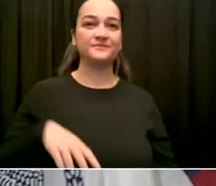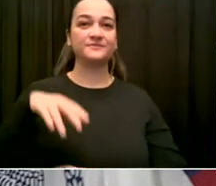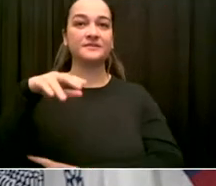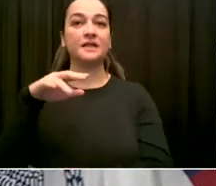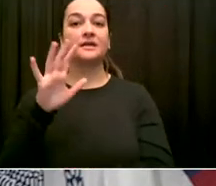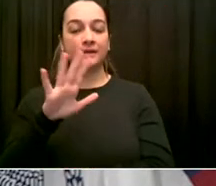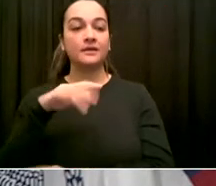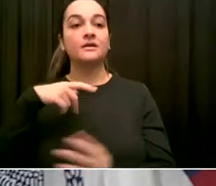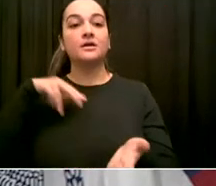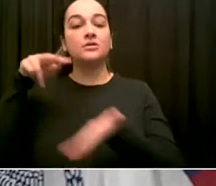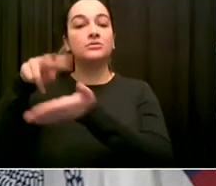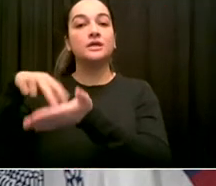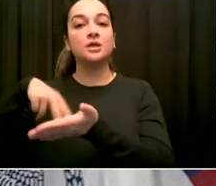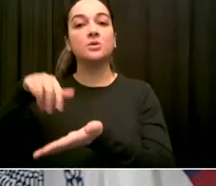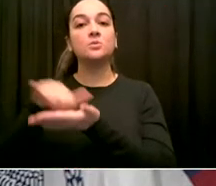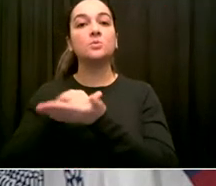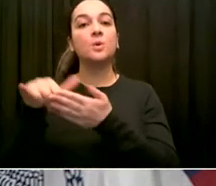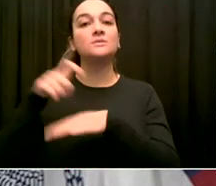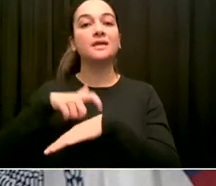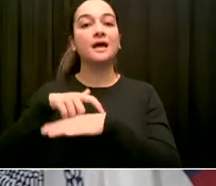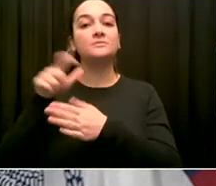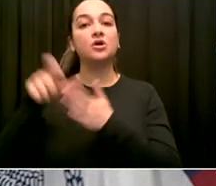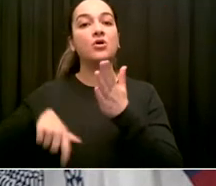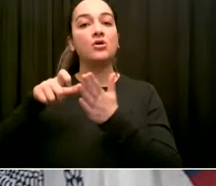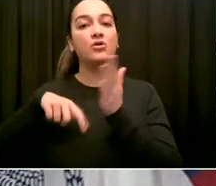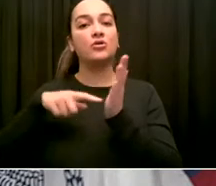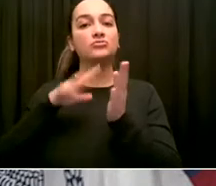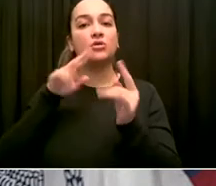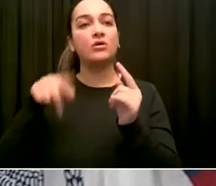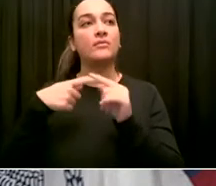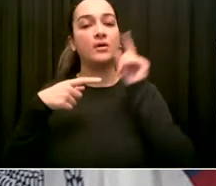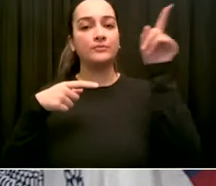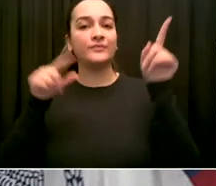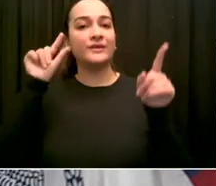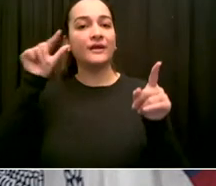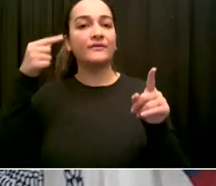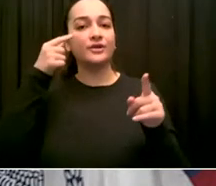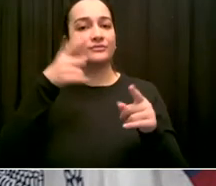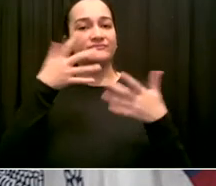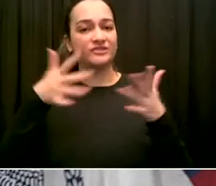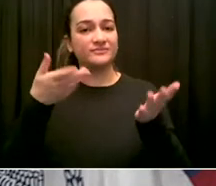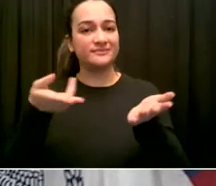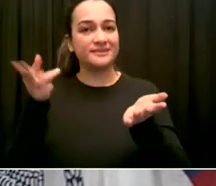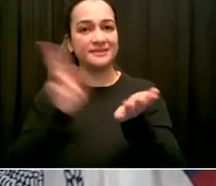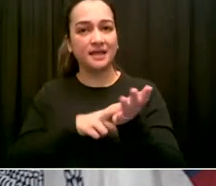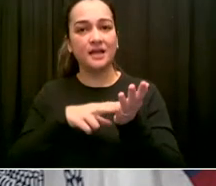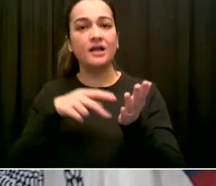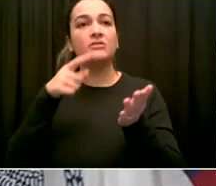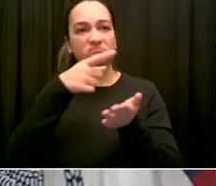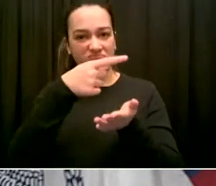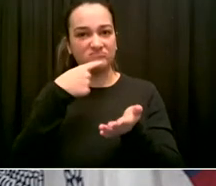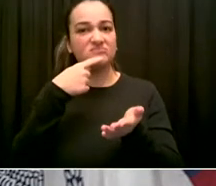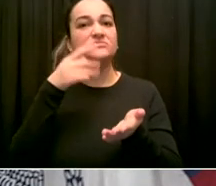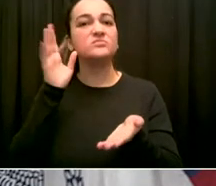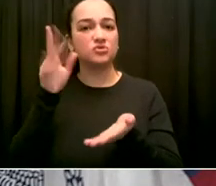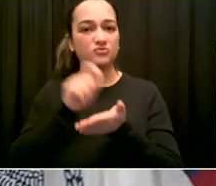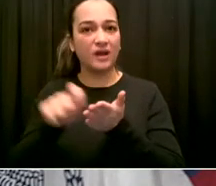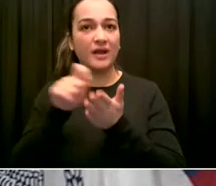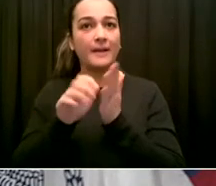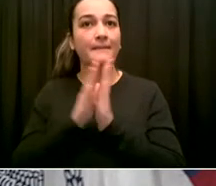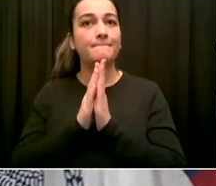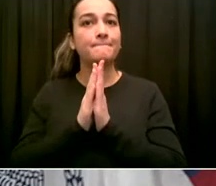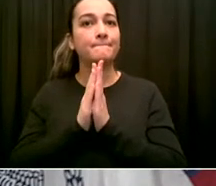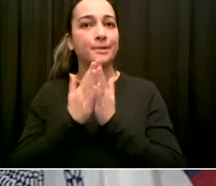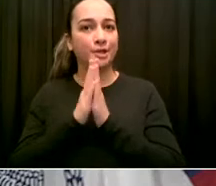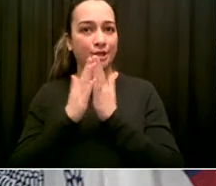question of whether he used public resources to help put it together. And then there's the issue of the three-page long broadside,